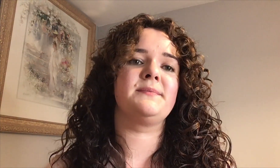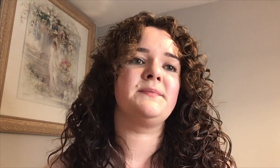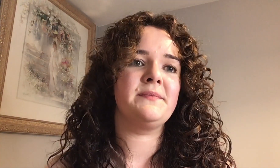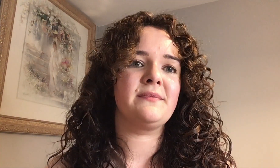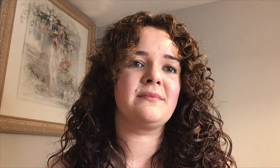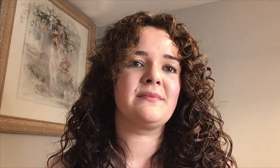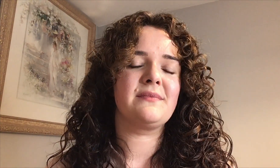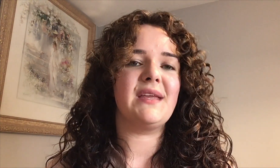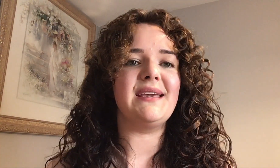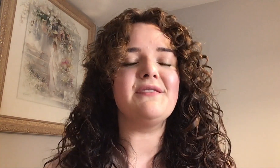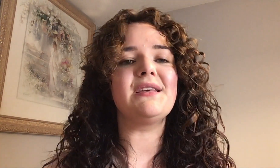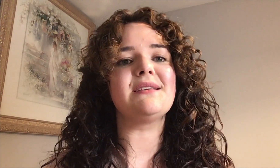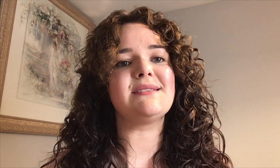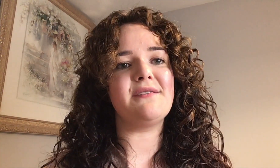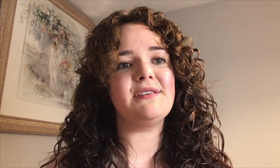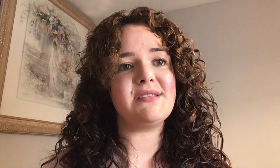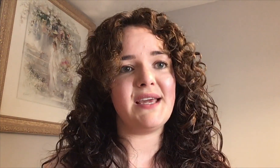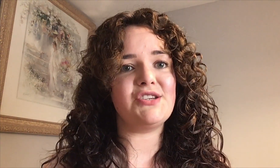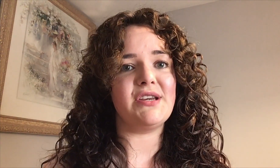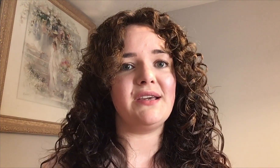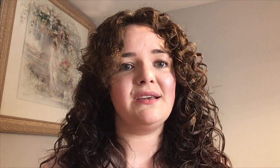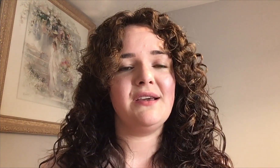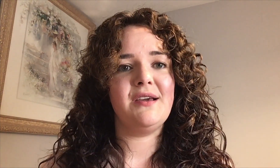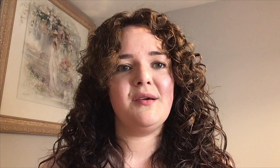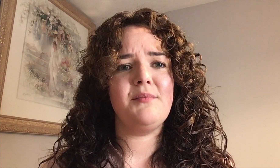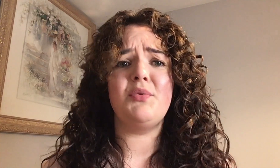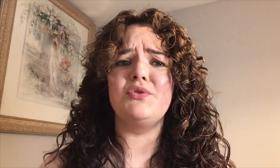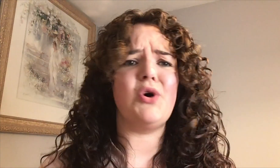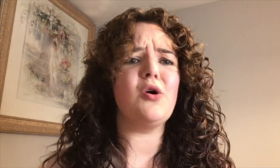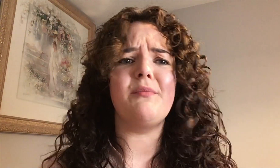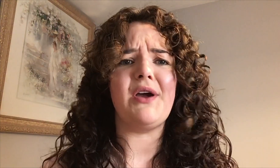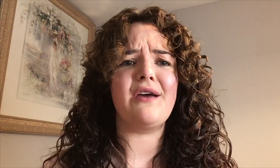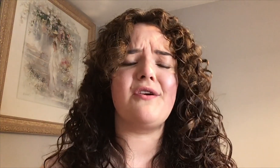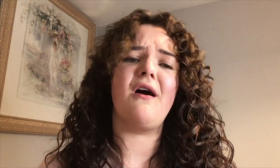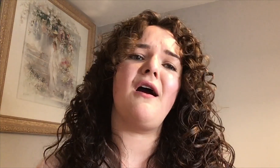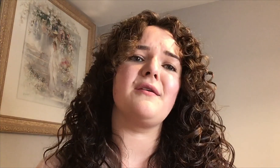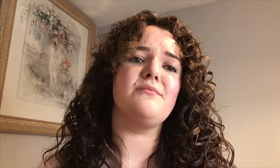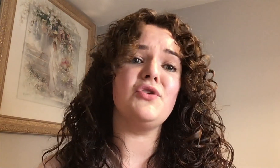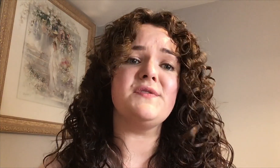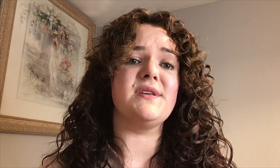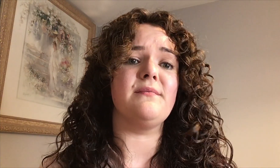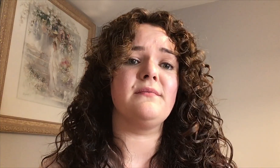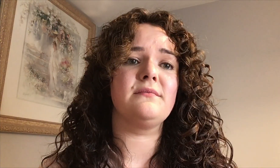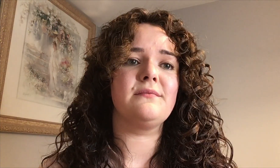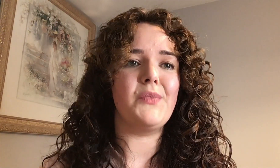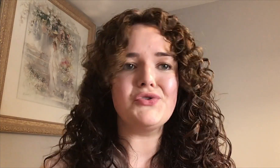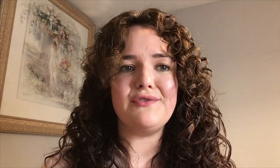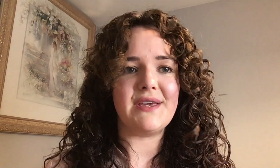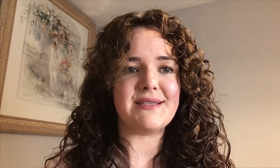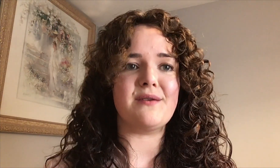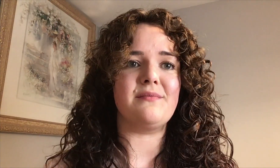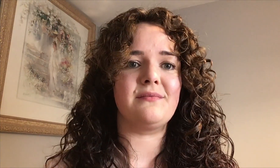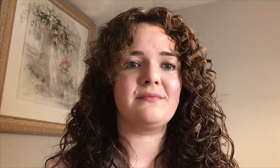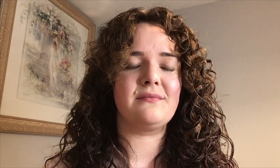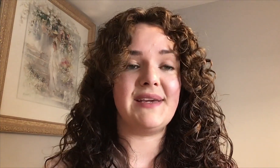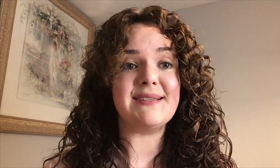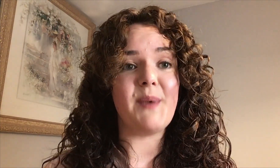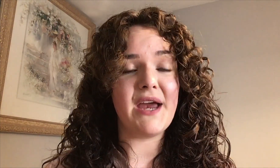trees." Even in the 7th century, people would talk about how their heart moves them, motivates